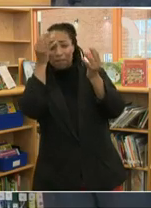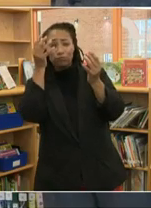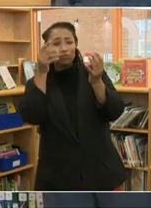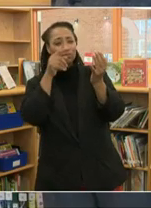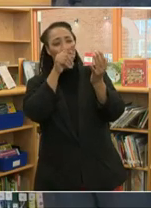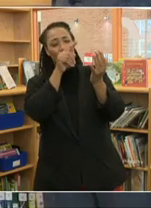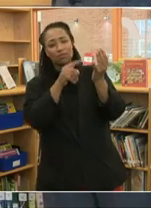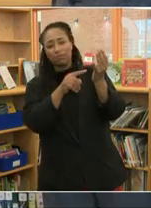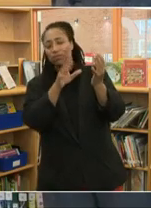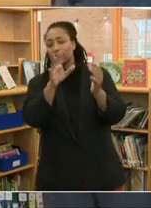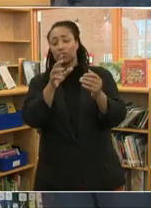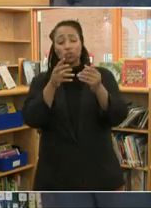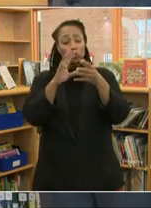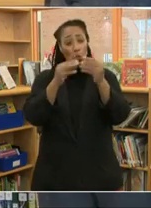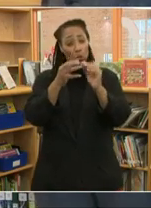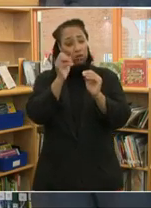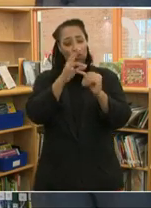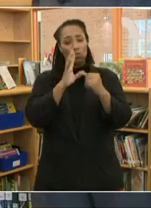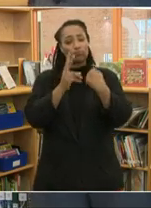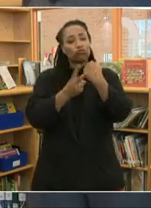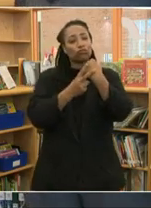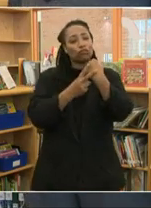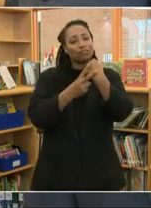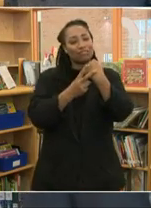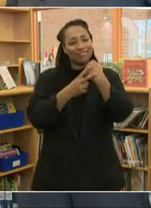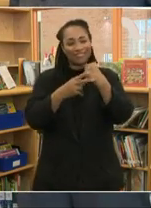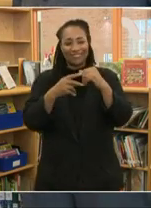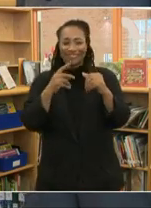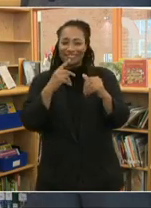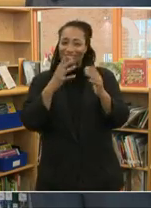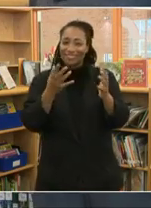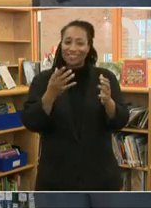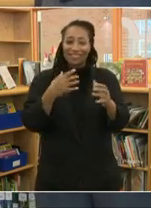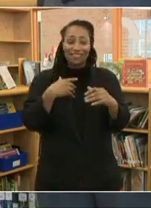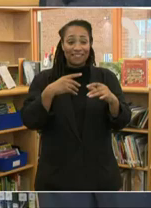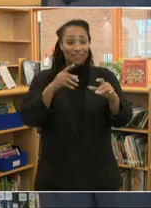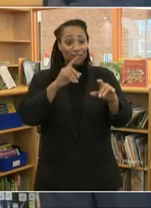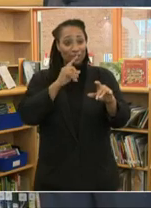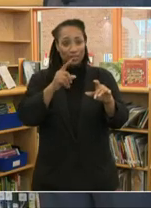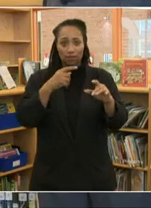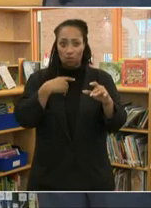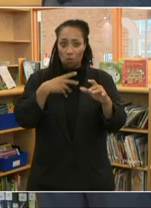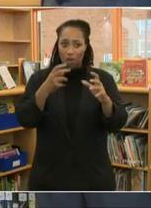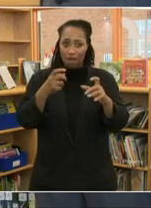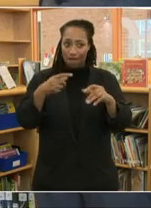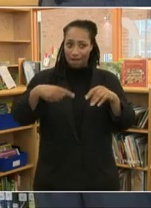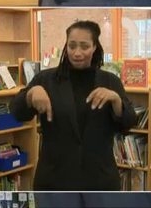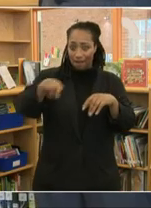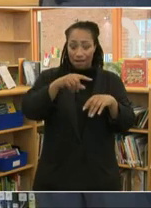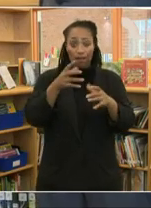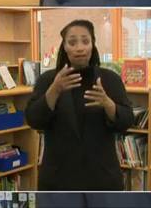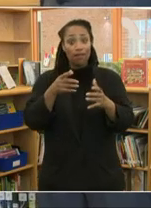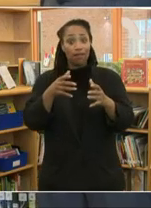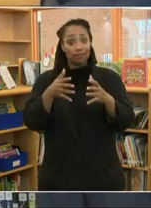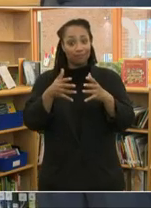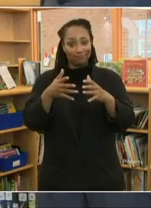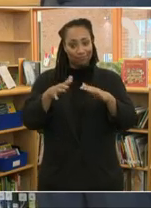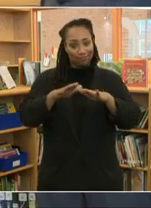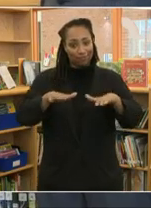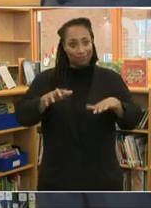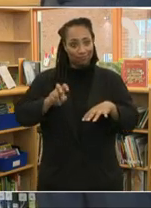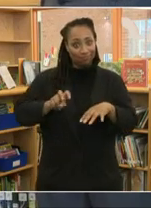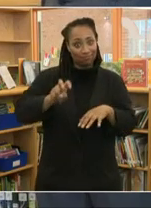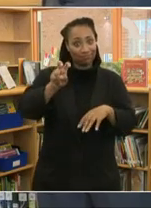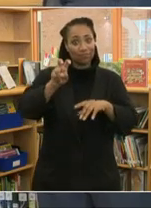that's going to inform us of where we're going to go next summer, where we're literally taking Airstreams on the road, going to all 56 parts of our country